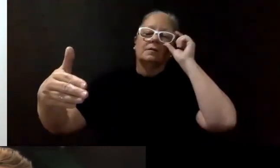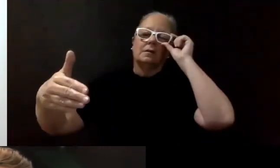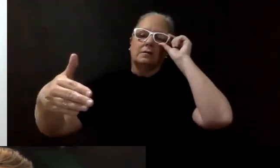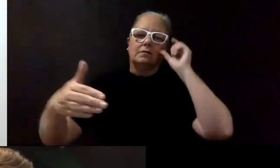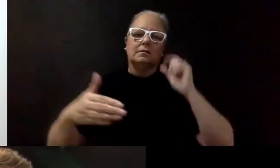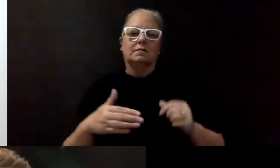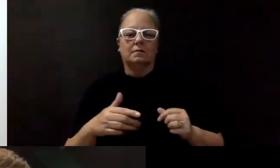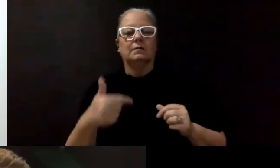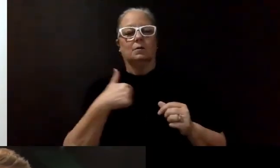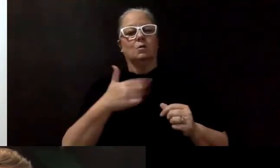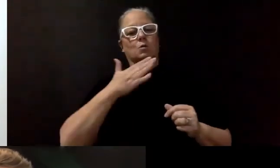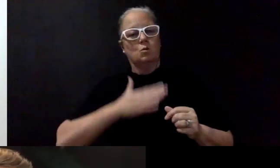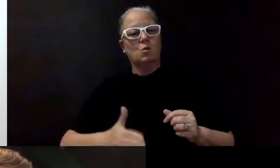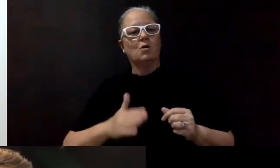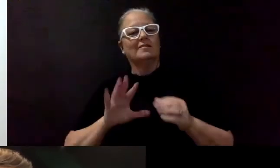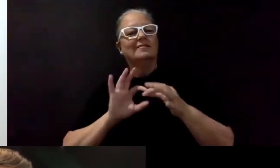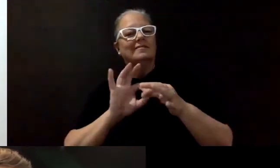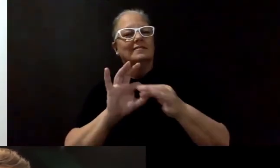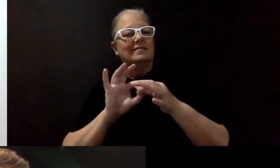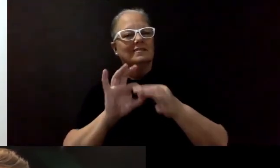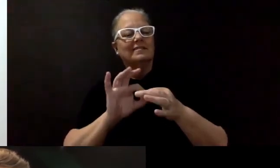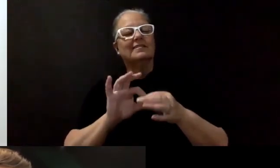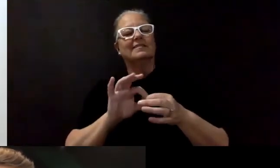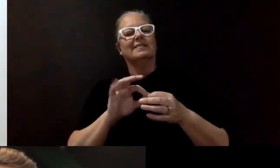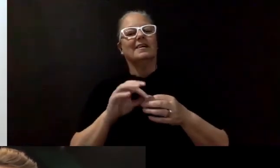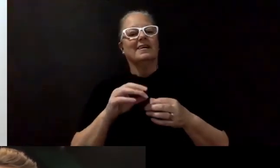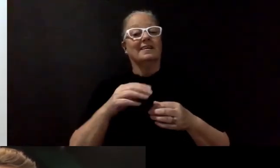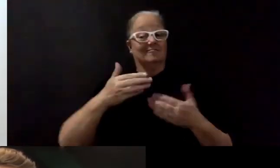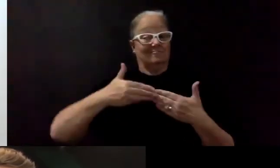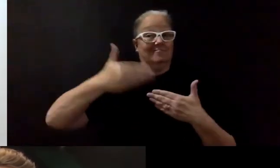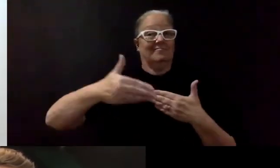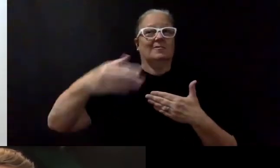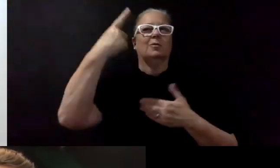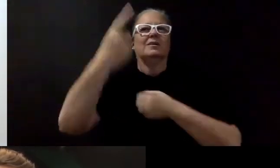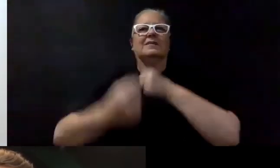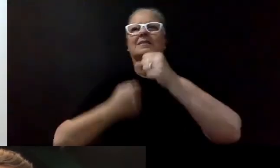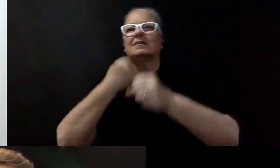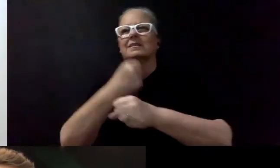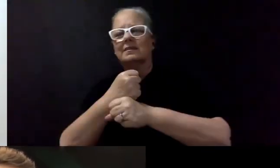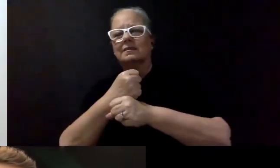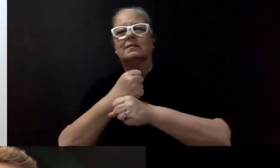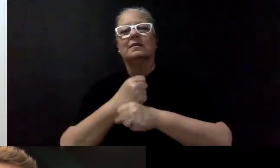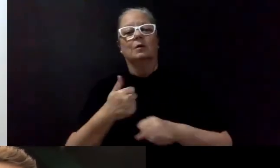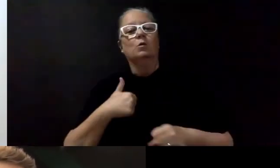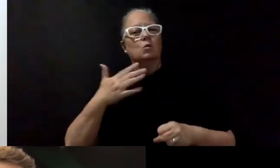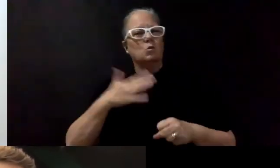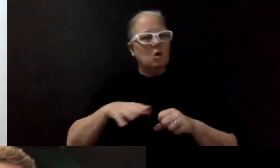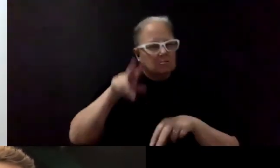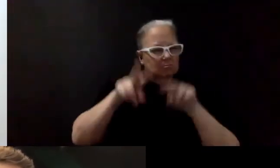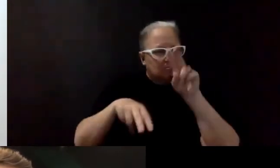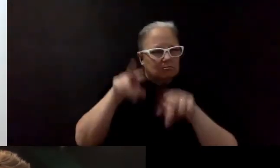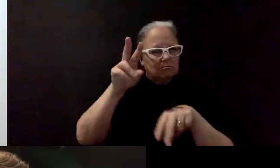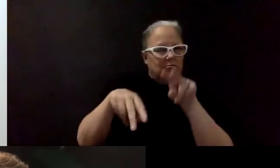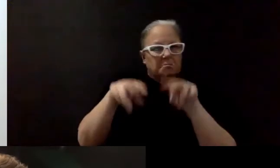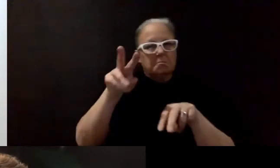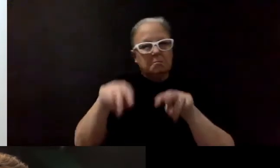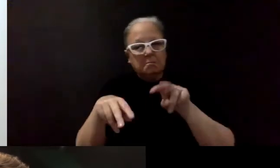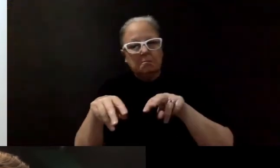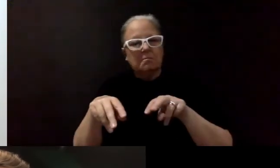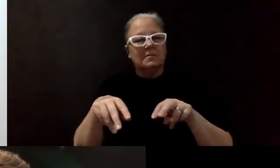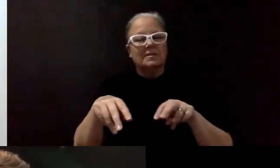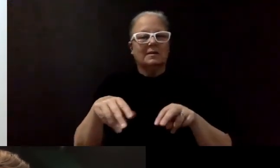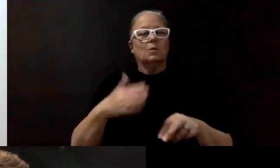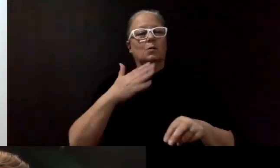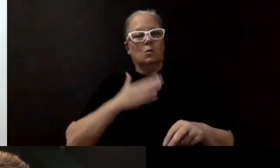pursue. So we're doing a whole bunch of connection events over the next year or so to trial that out and to see how we can just bring